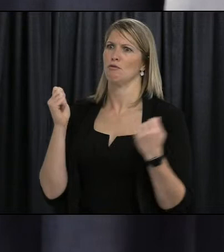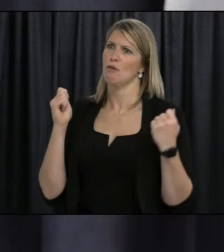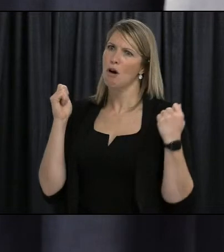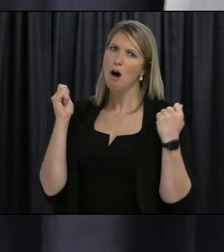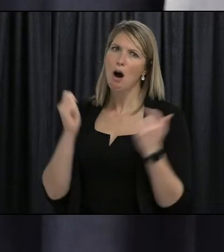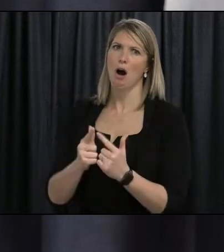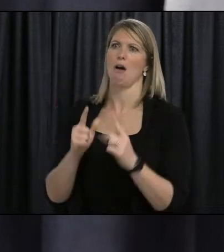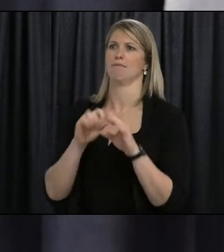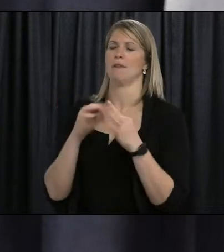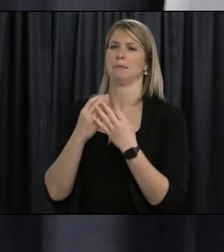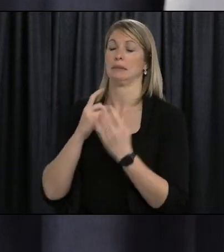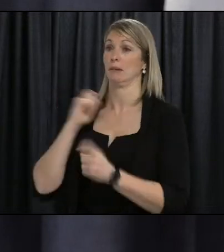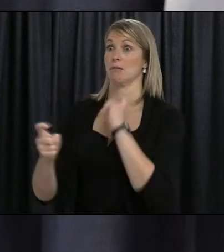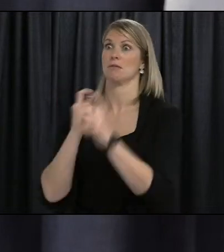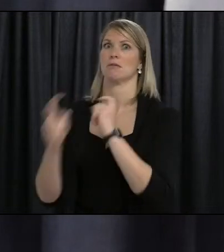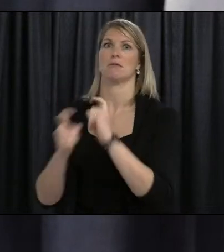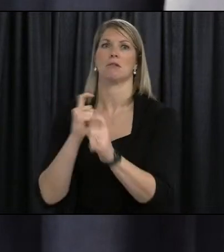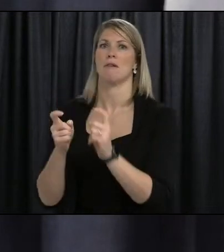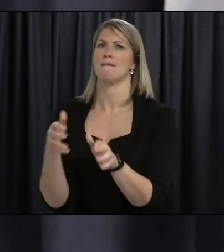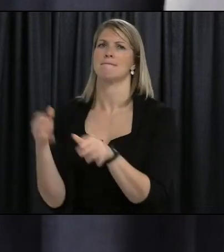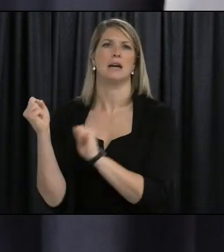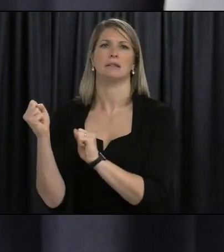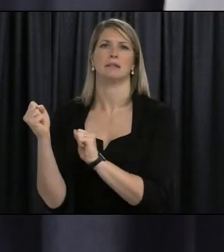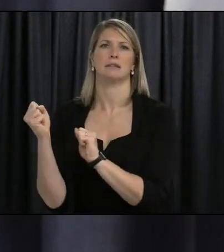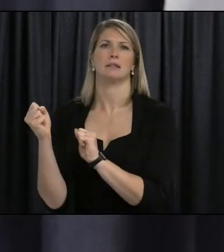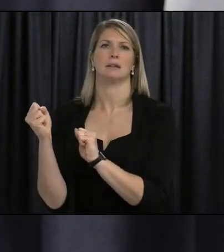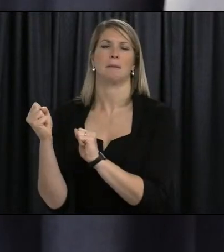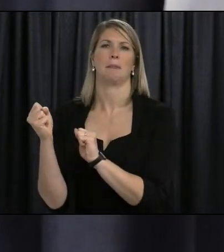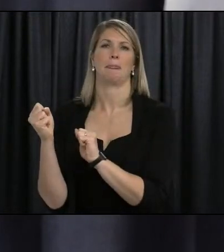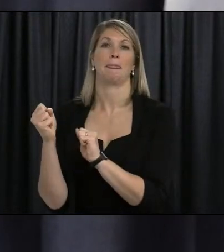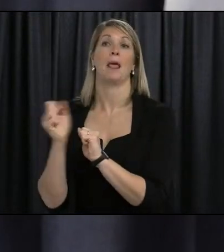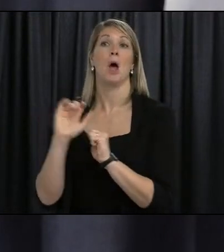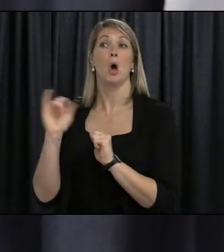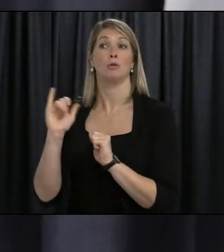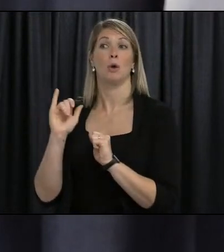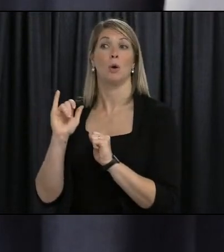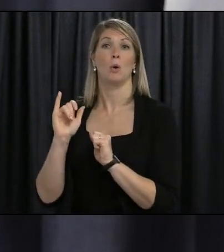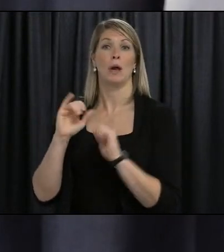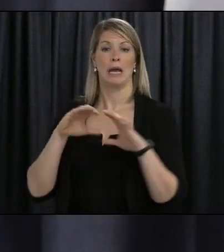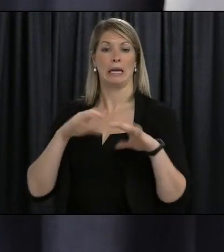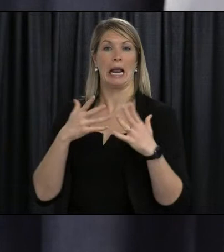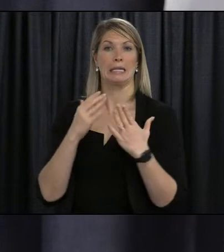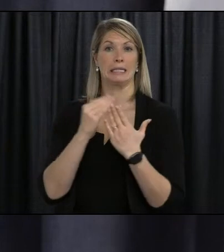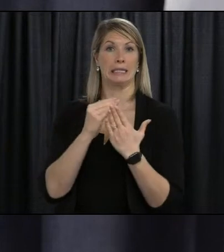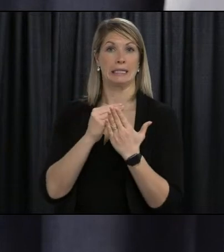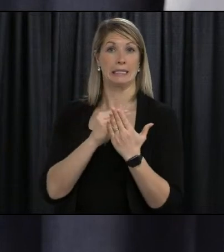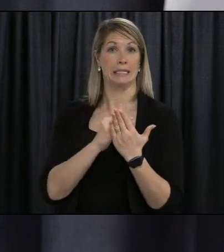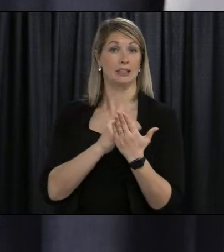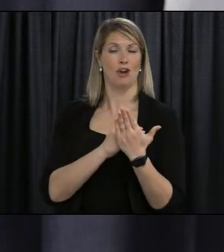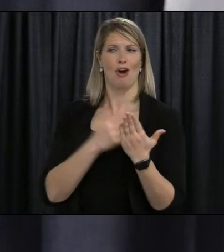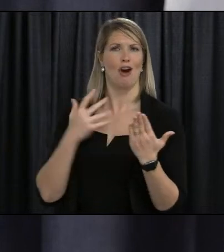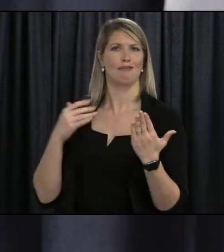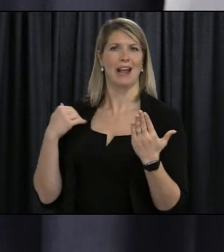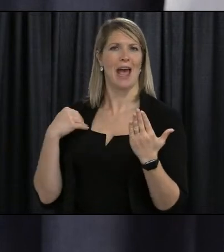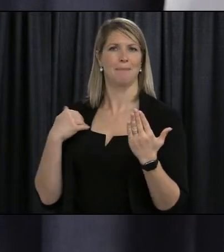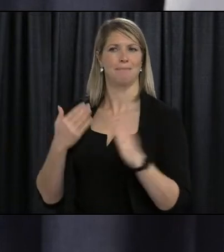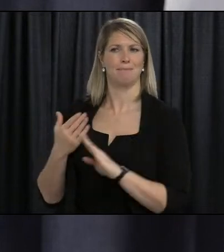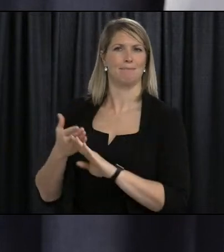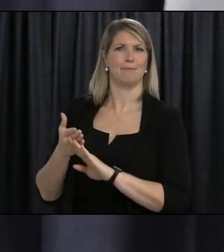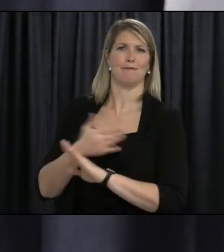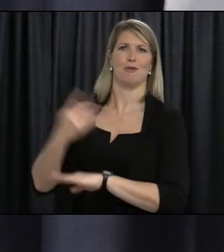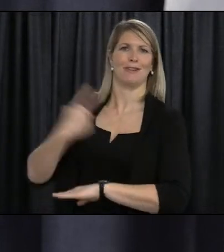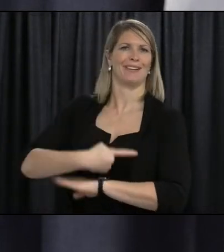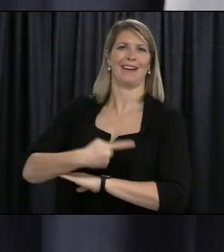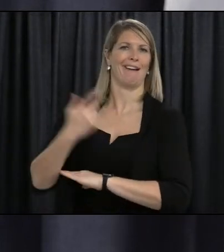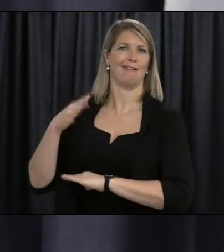took at the prompting of health, provided class lists in advance of today, just in case, again, being very,